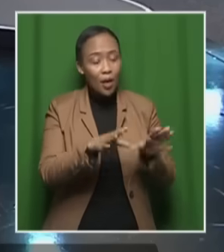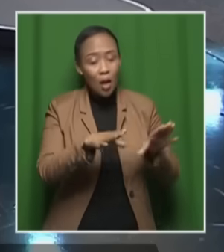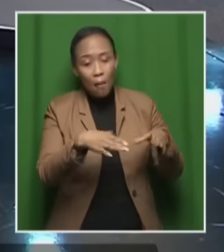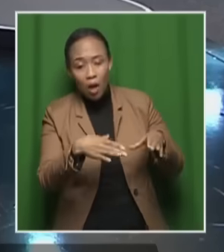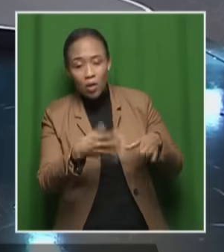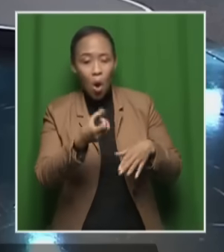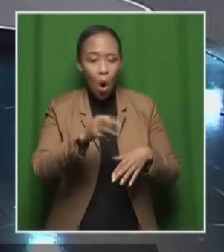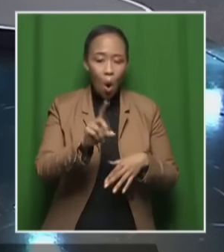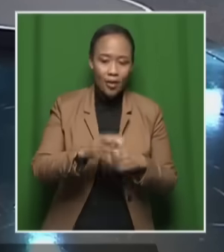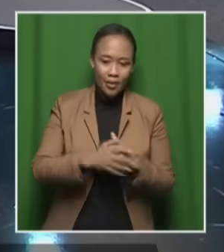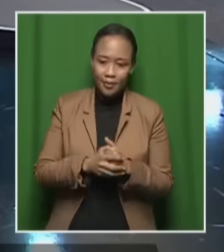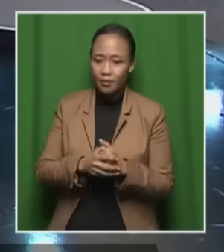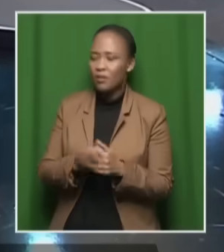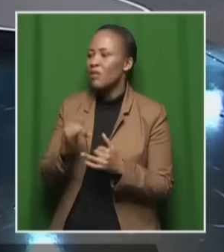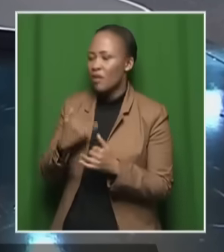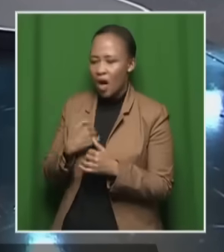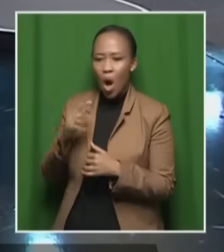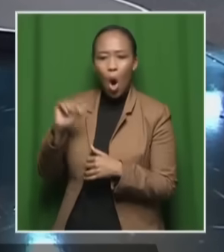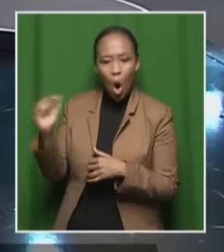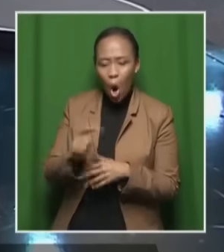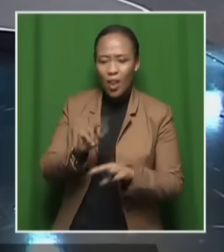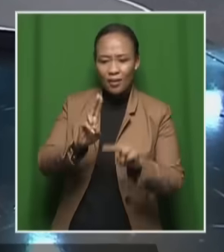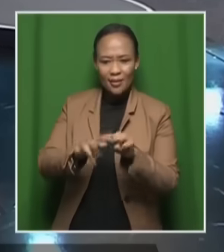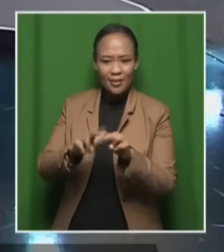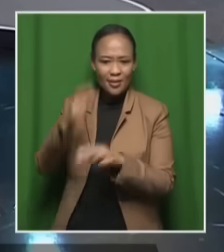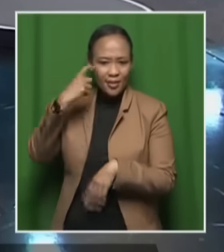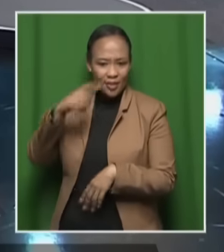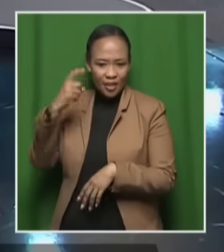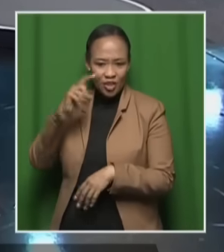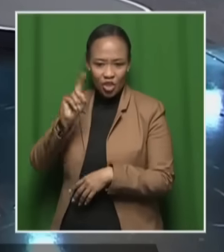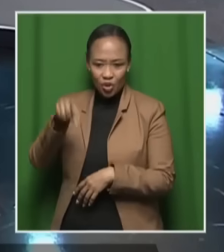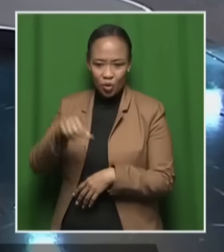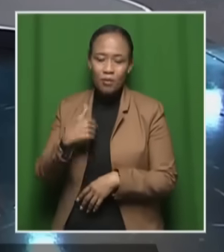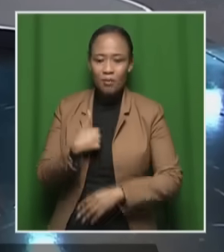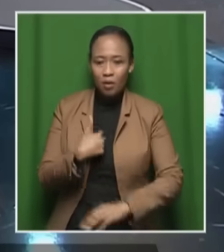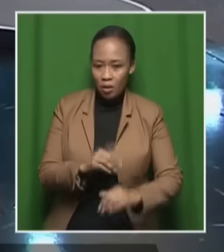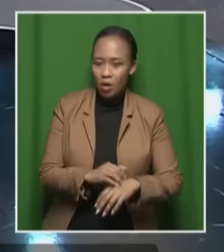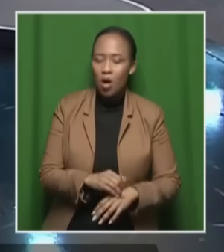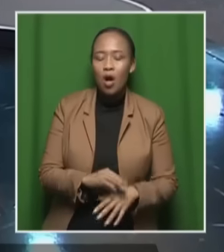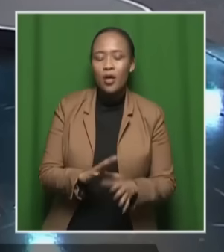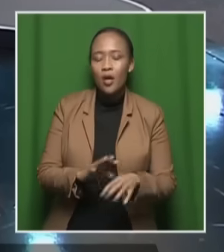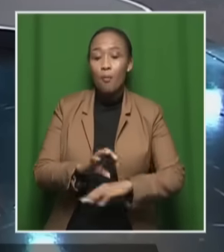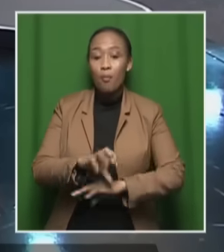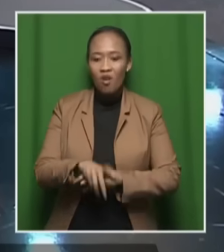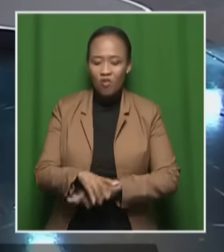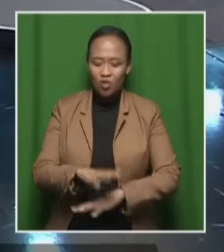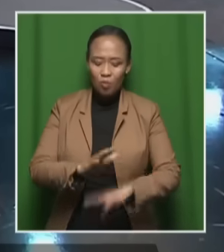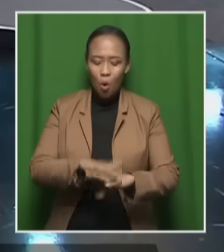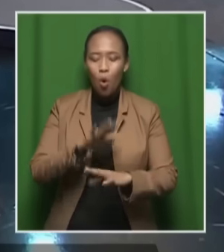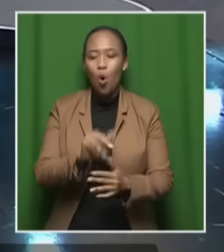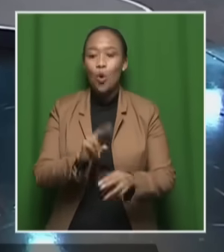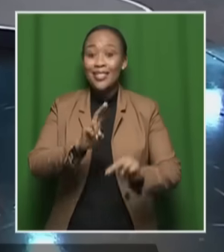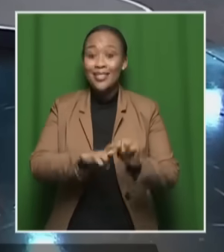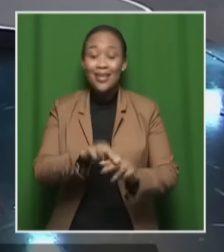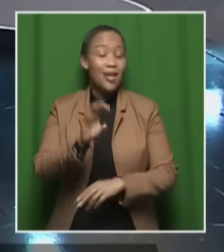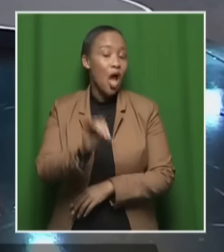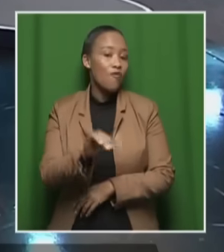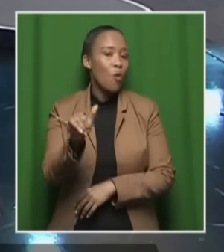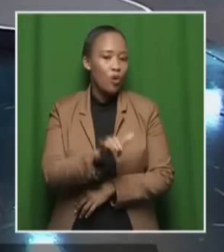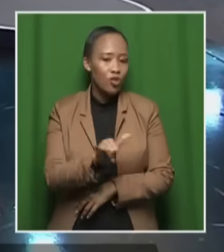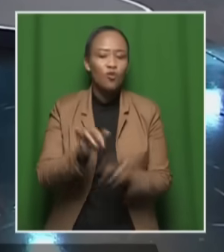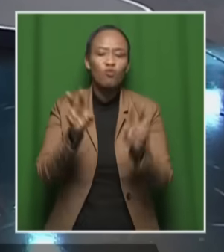want? I think let's look at all the seats. I would imagine which province has the most seats in terms of party